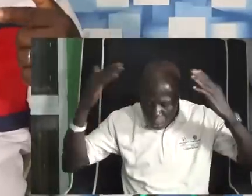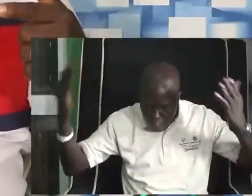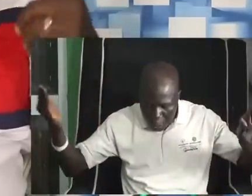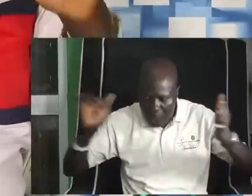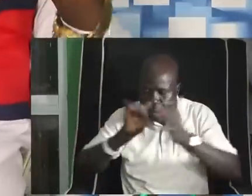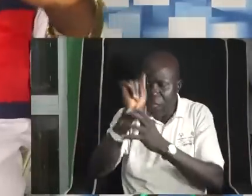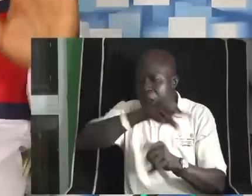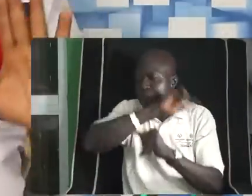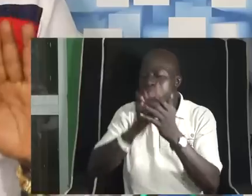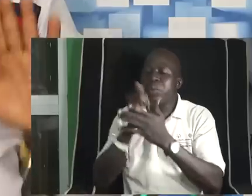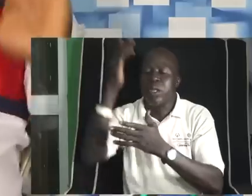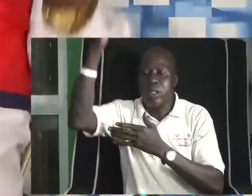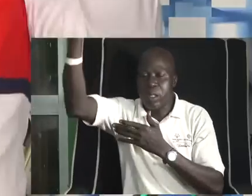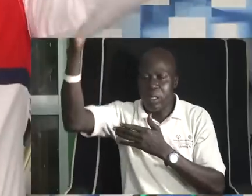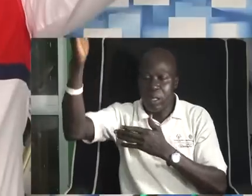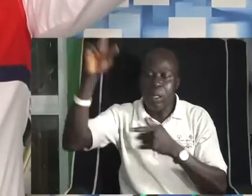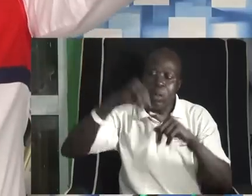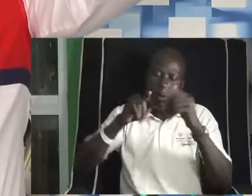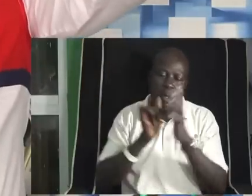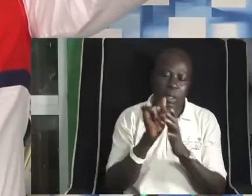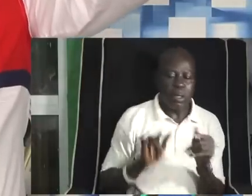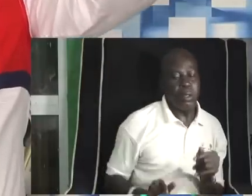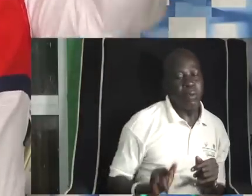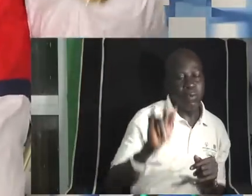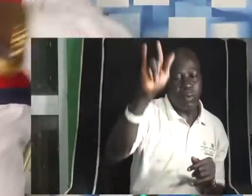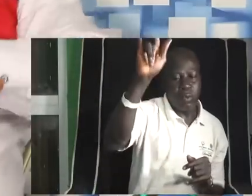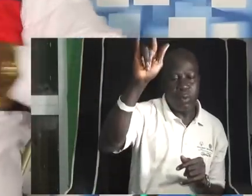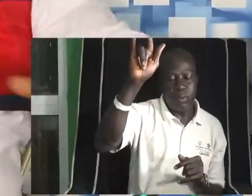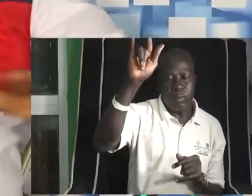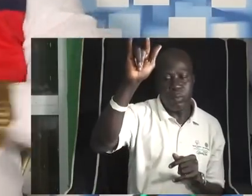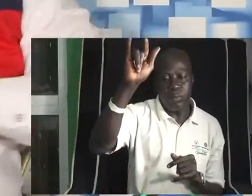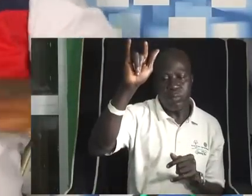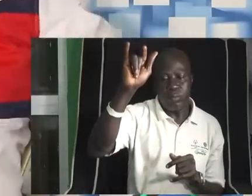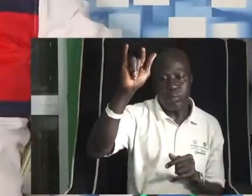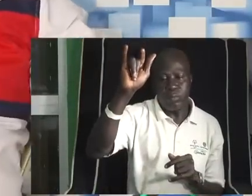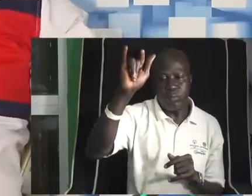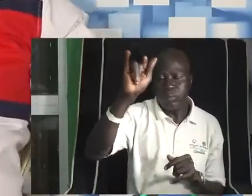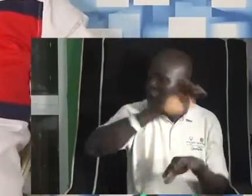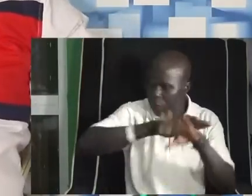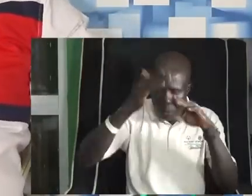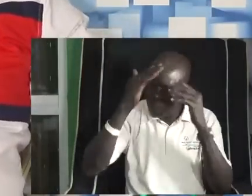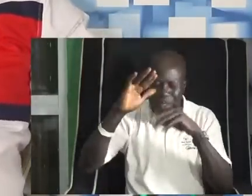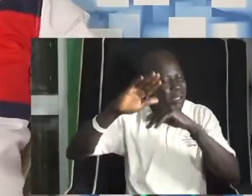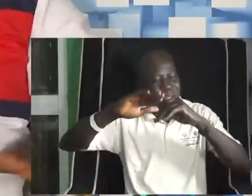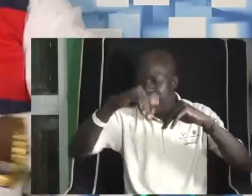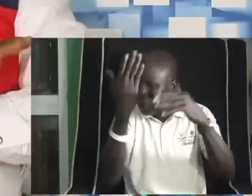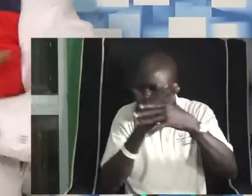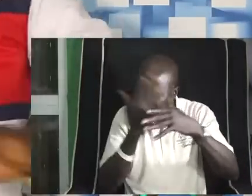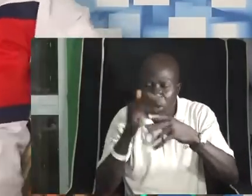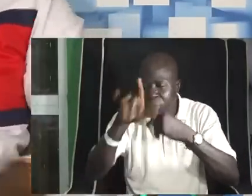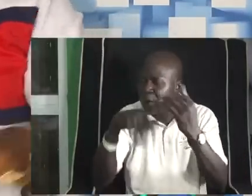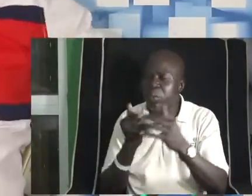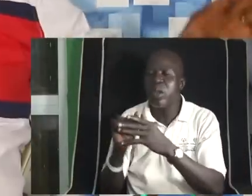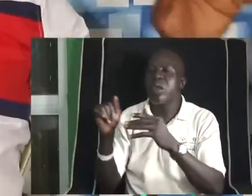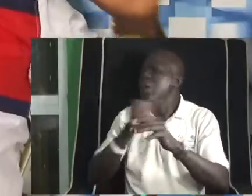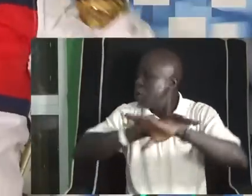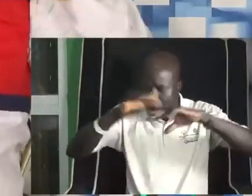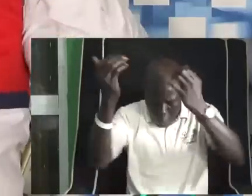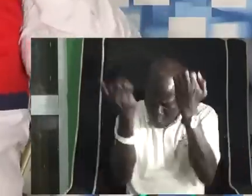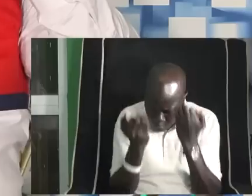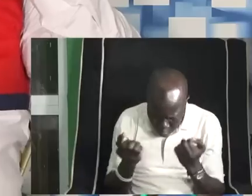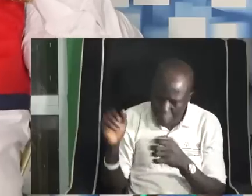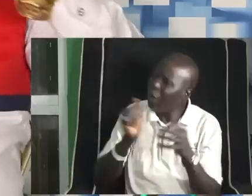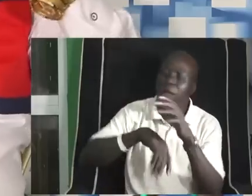They don't know where they get them. The people they will mantle. They don't know the usefulness of higher ground.